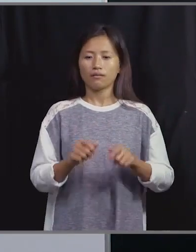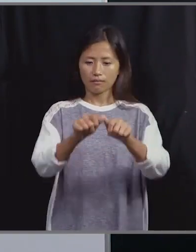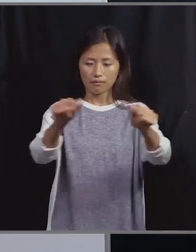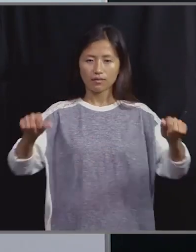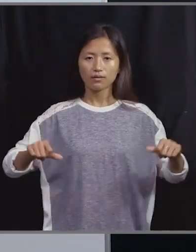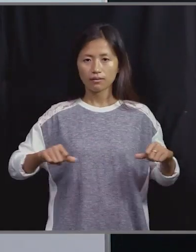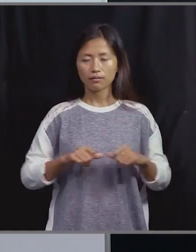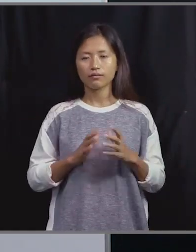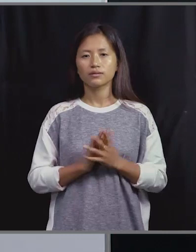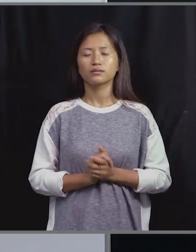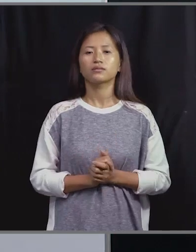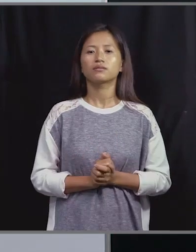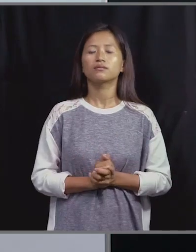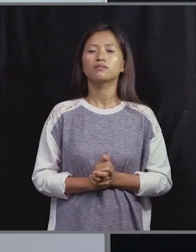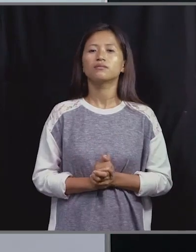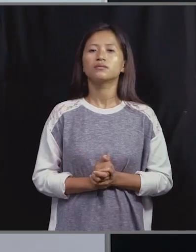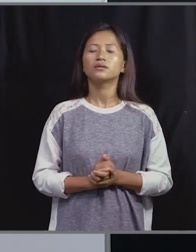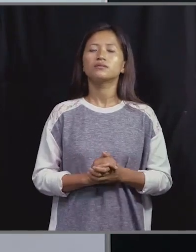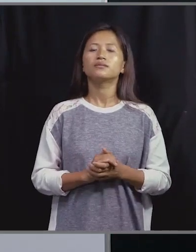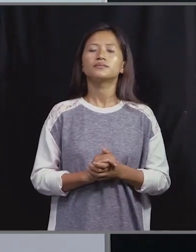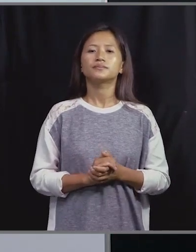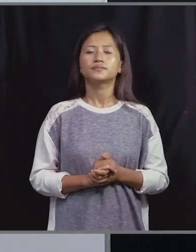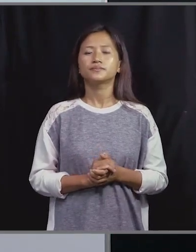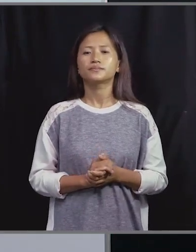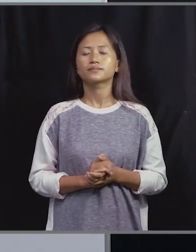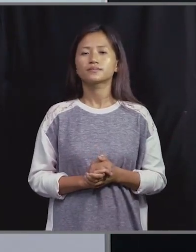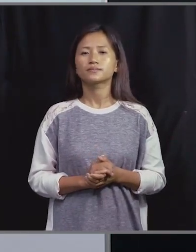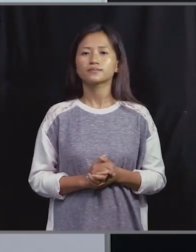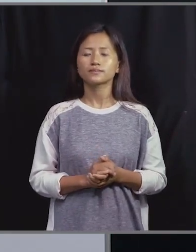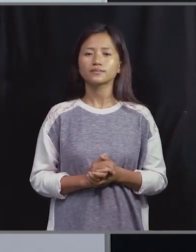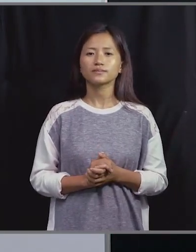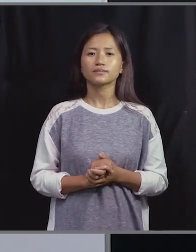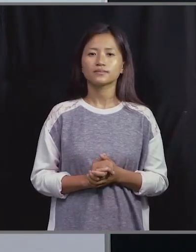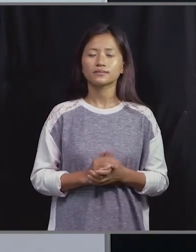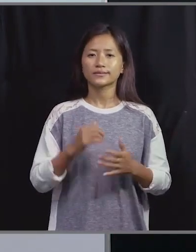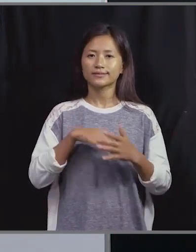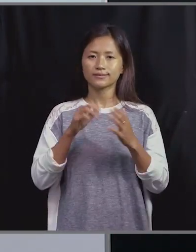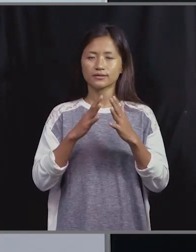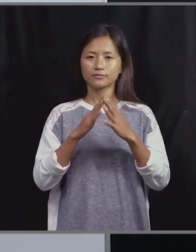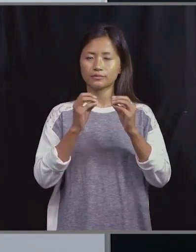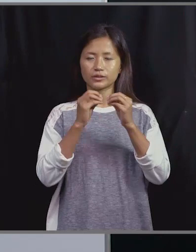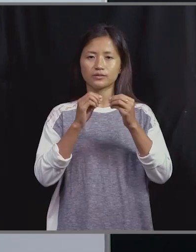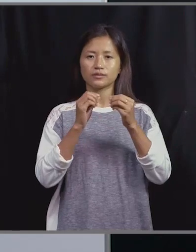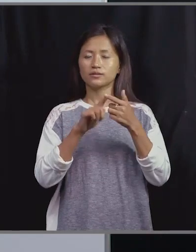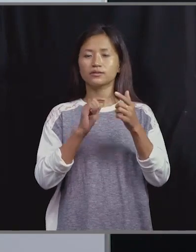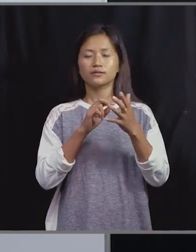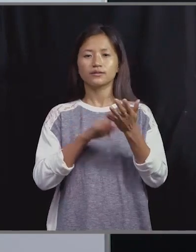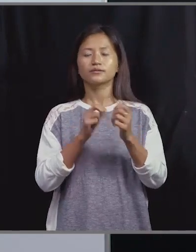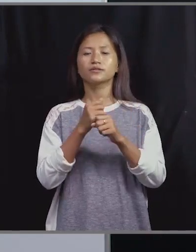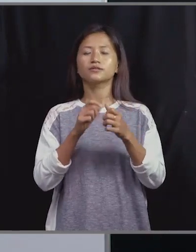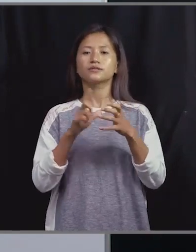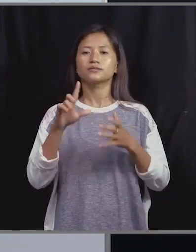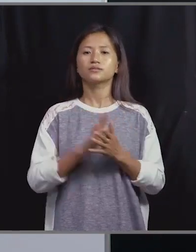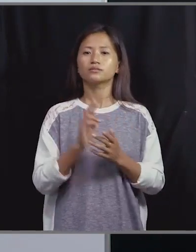marching towards this plain or the slopey region in the state of Bengal? There are two reasons.